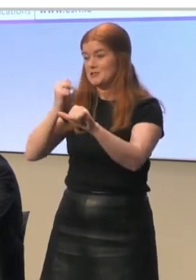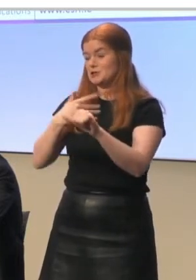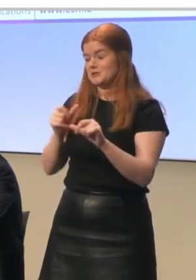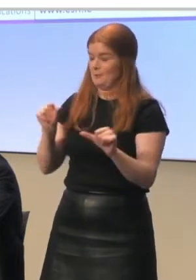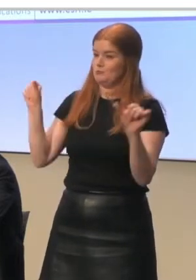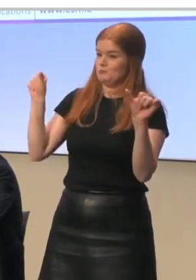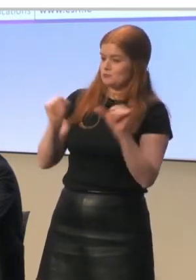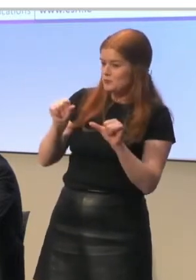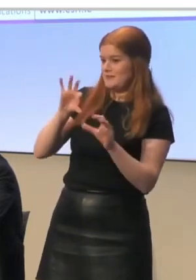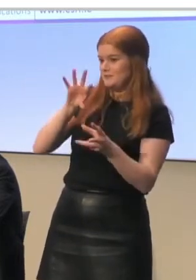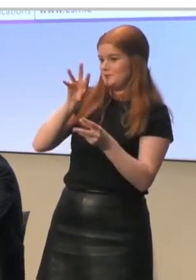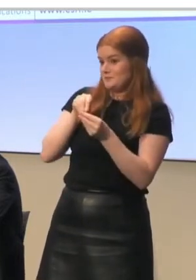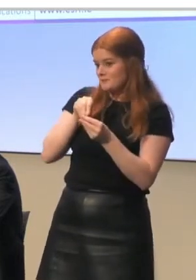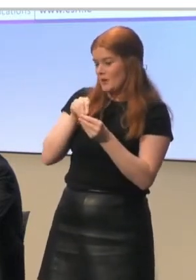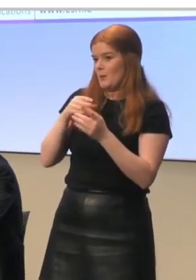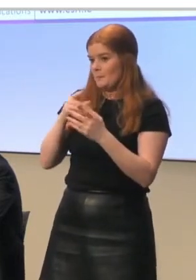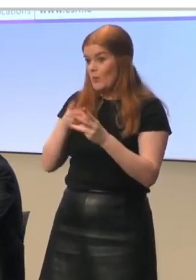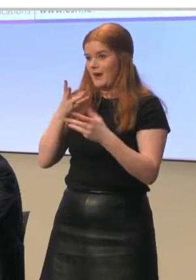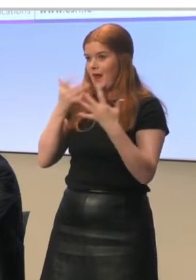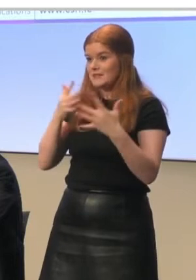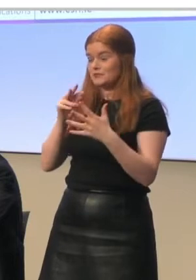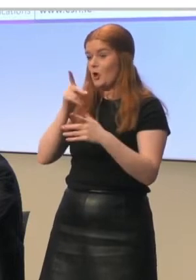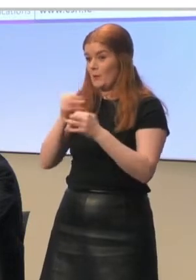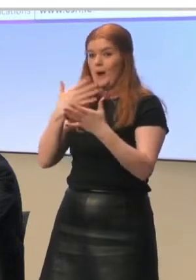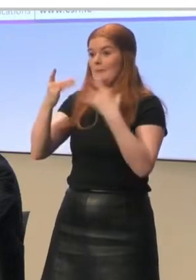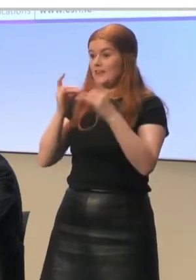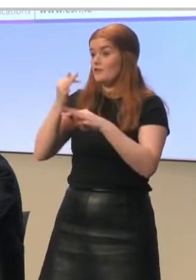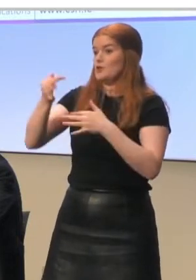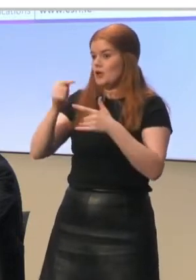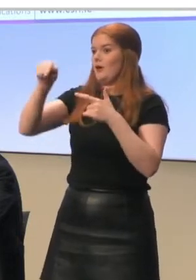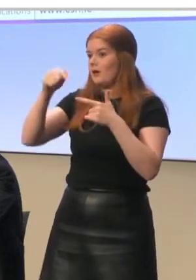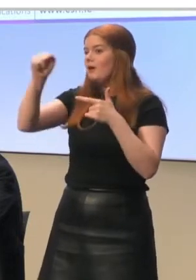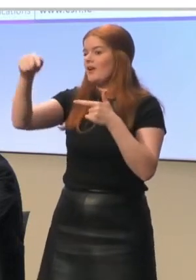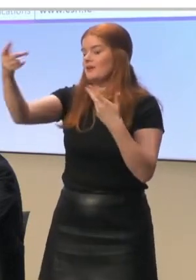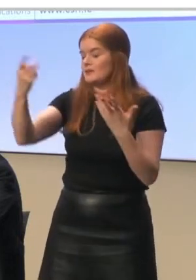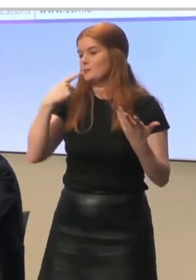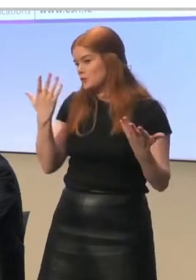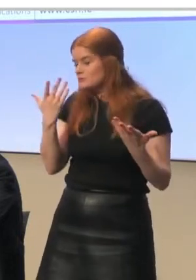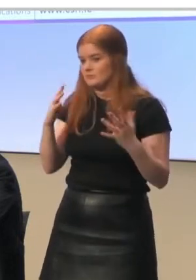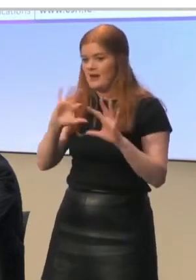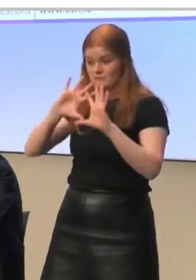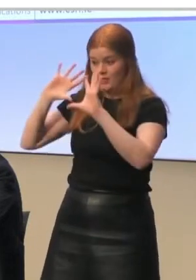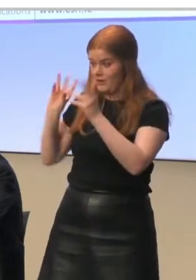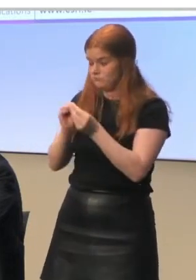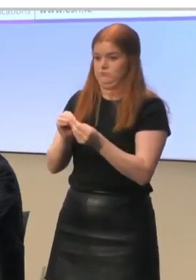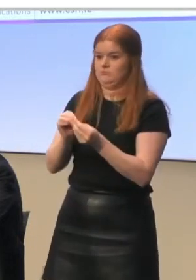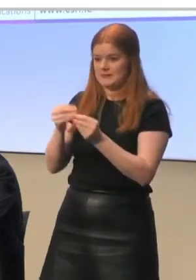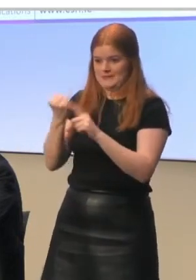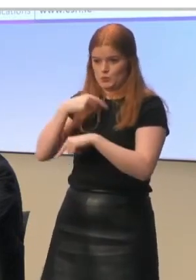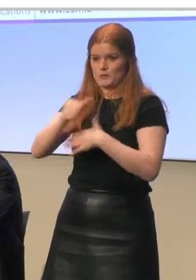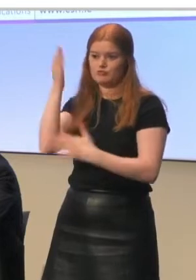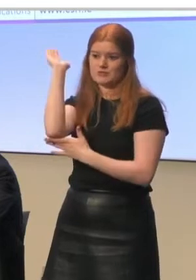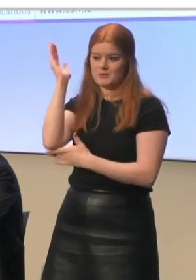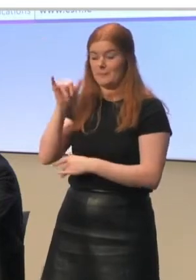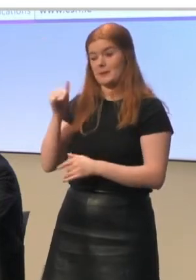going to be a lot of pointing forward at what's to come in the pipeline. But with that being said, there's still an awful lot in today's presentation, so I might